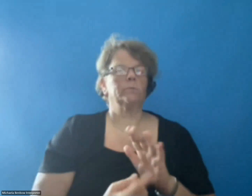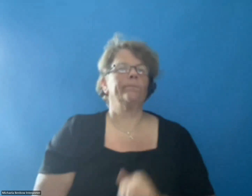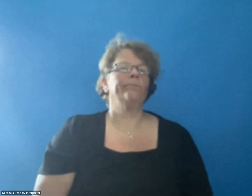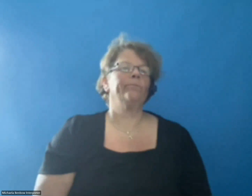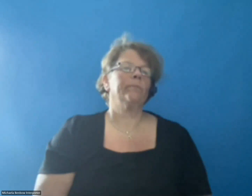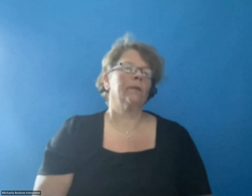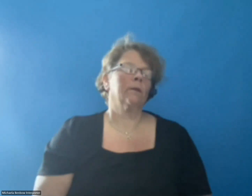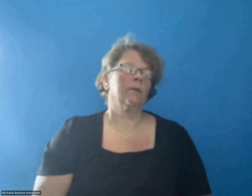that commitment, Craig.